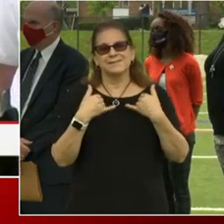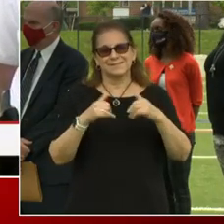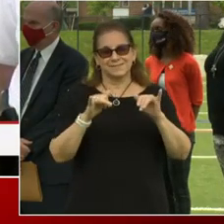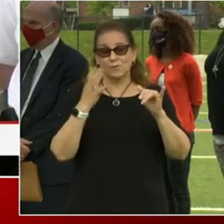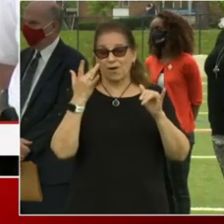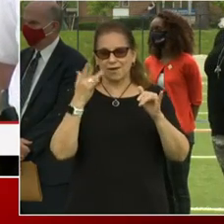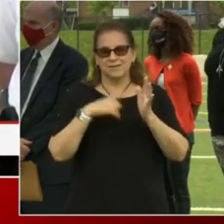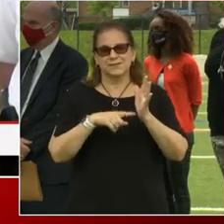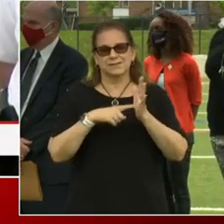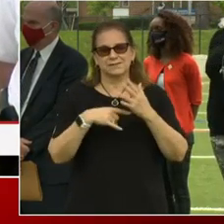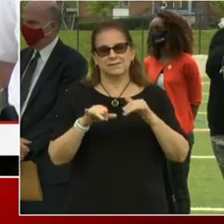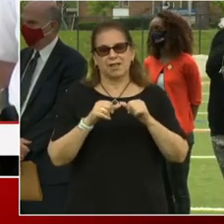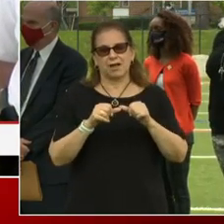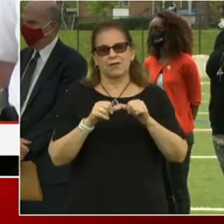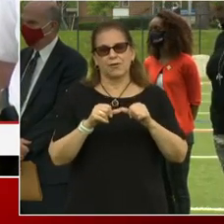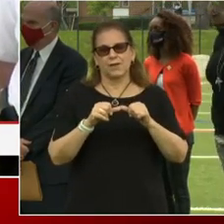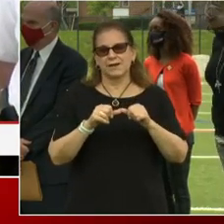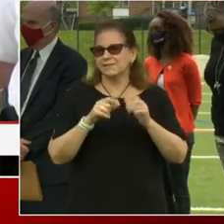investigation.